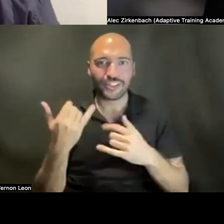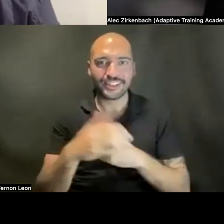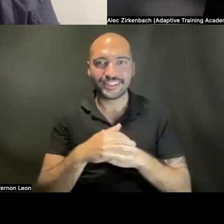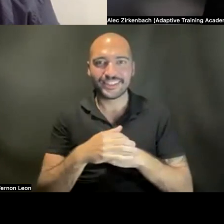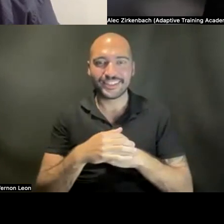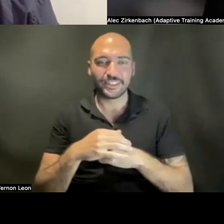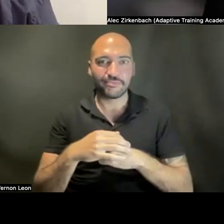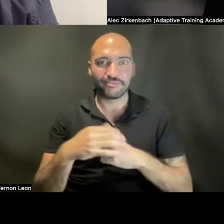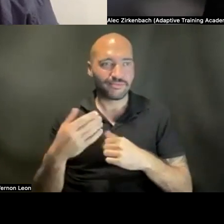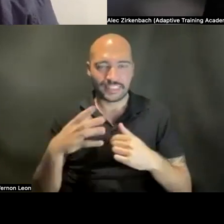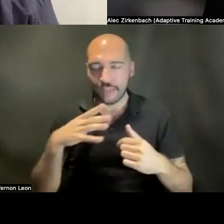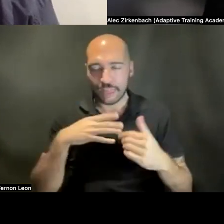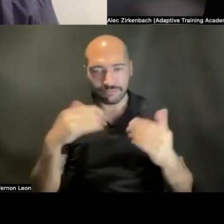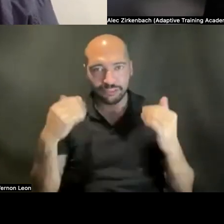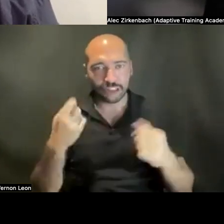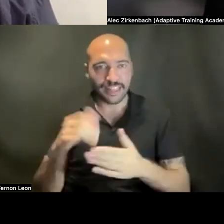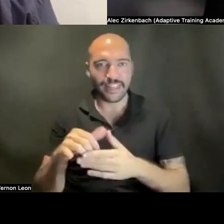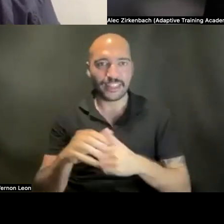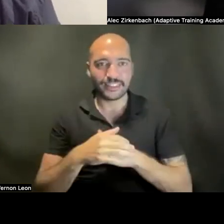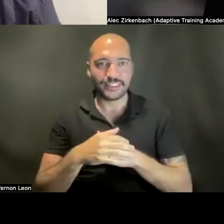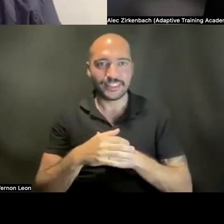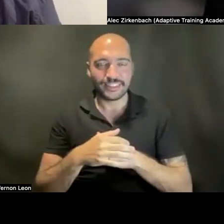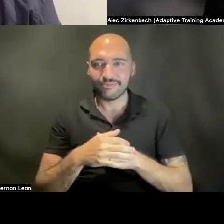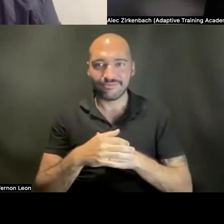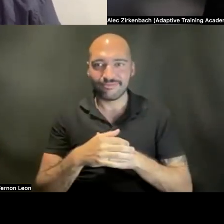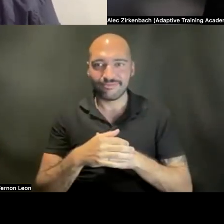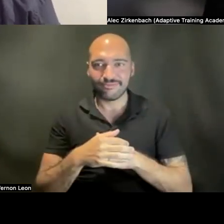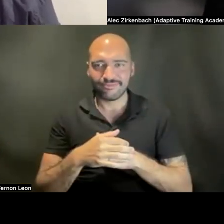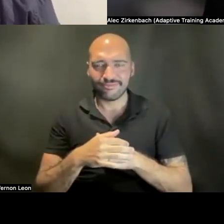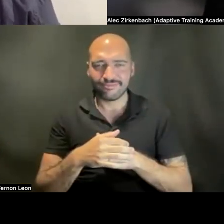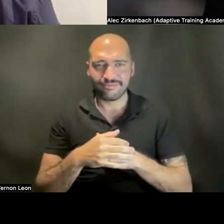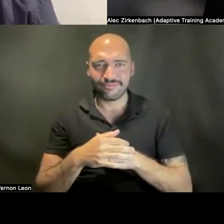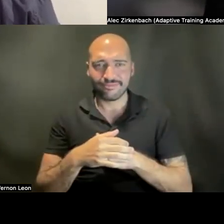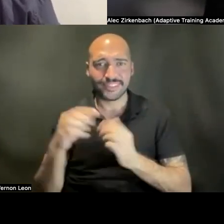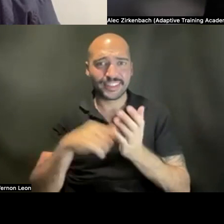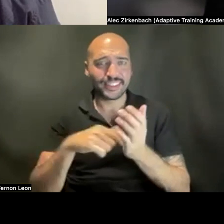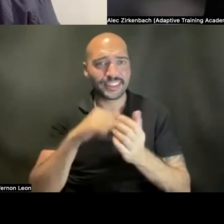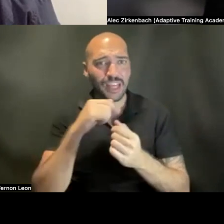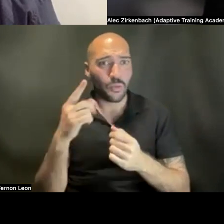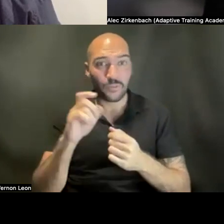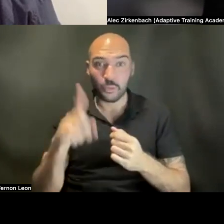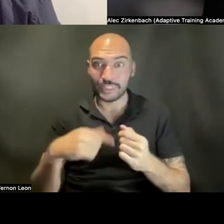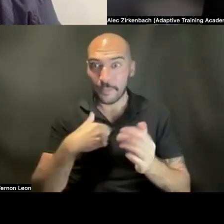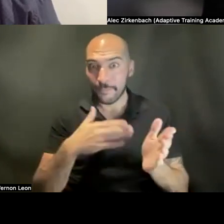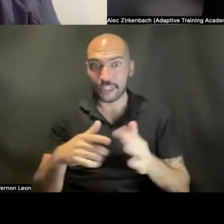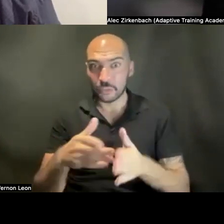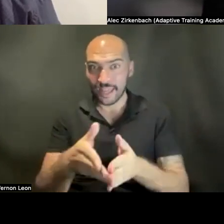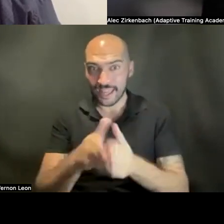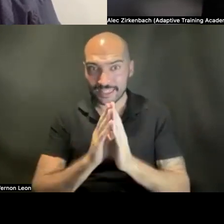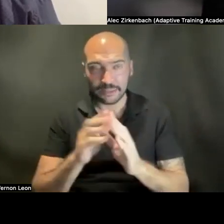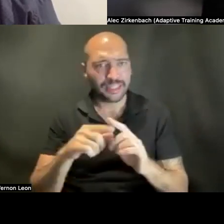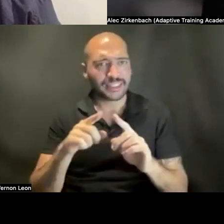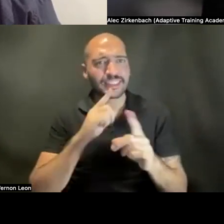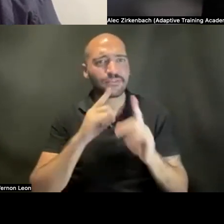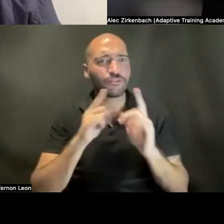no harm, no foul. Definitely understand that. This isn't one of the questions that I had planned on asking, but as the conversation